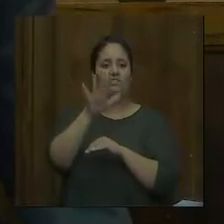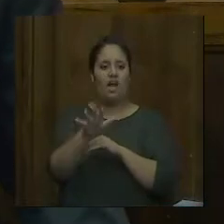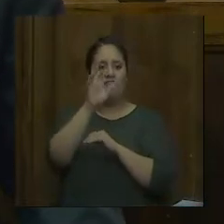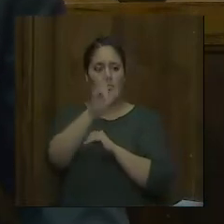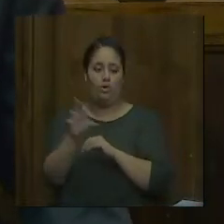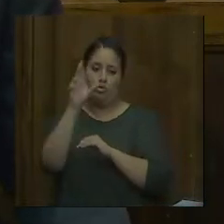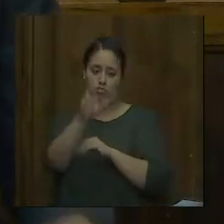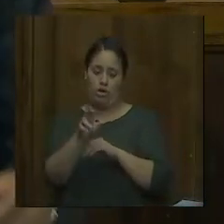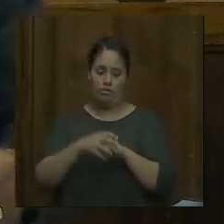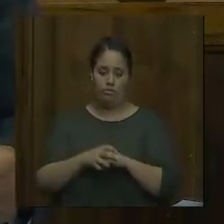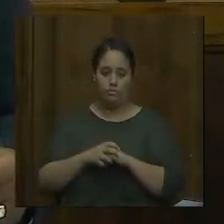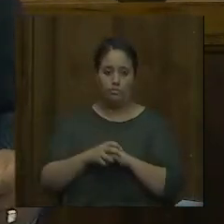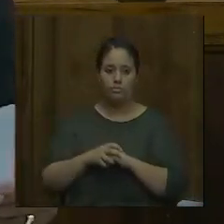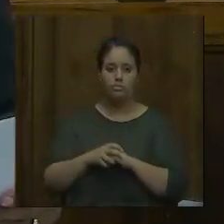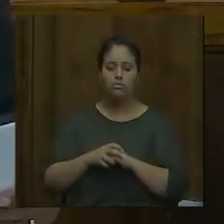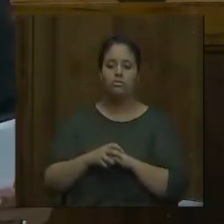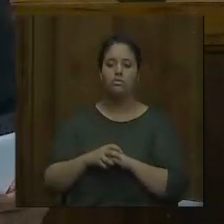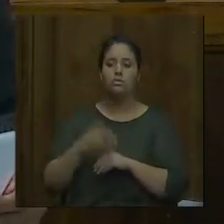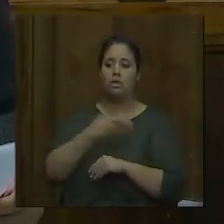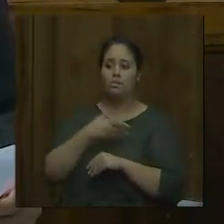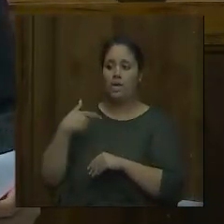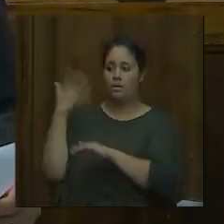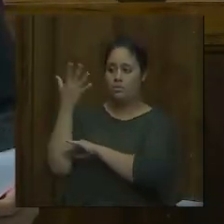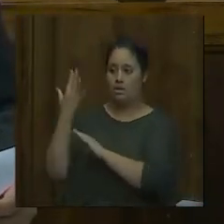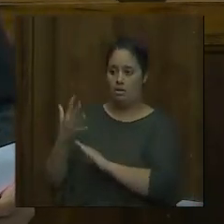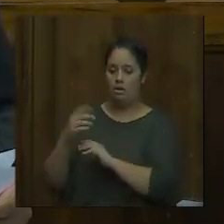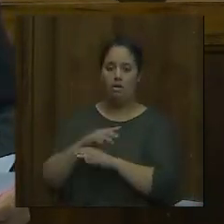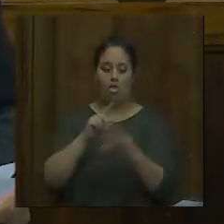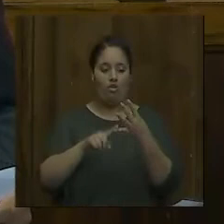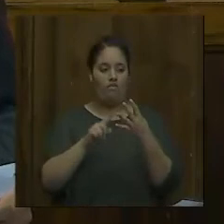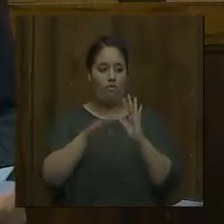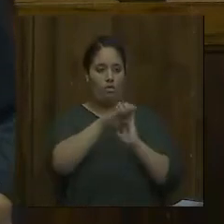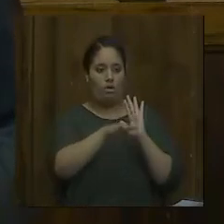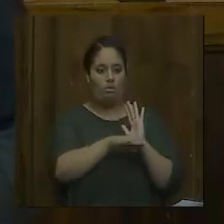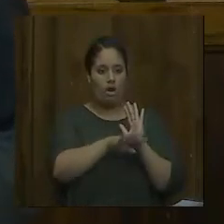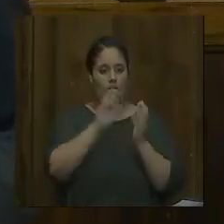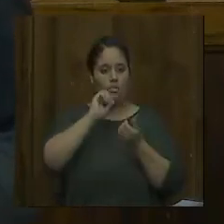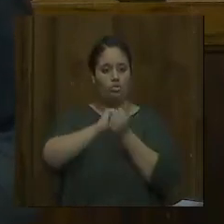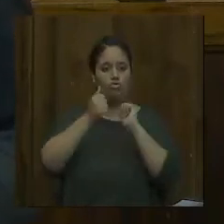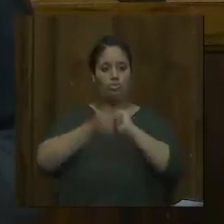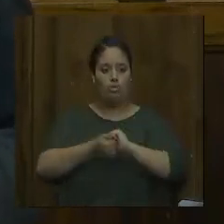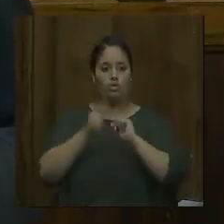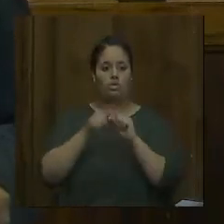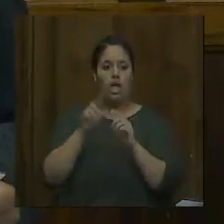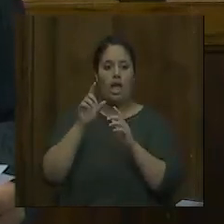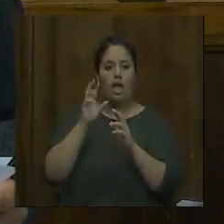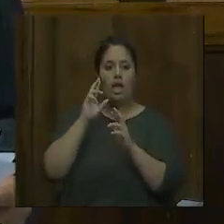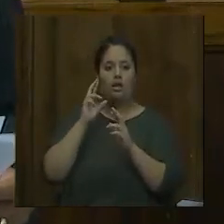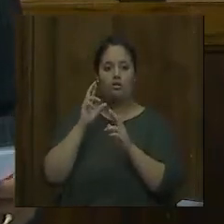345 million. Madam Speaker, the fourth program, Sports and